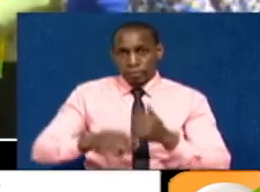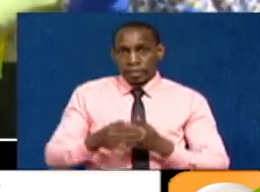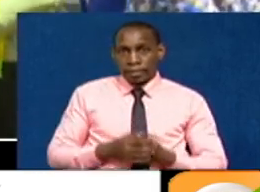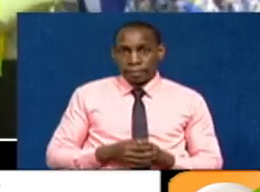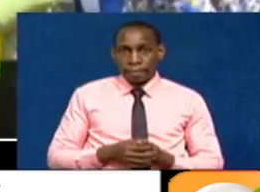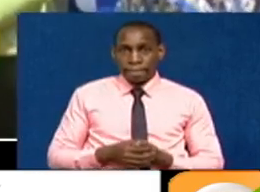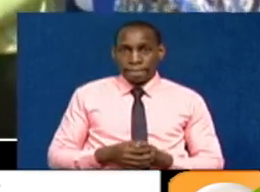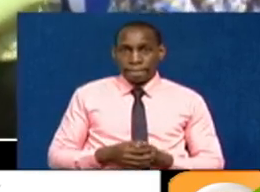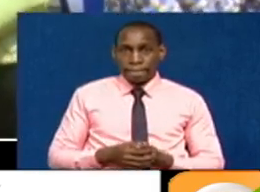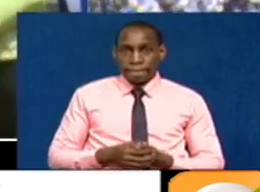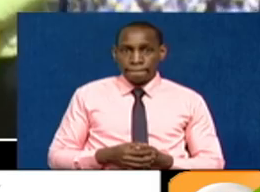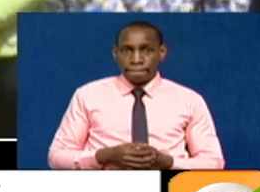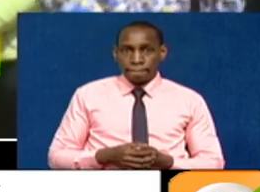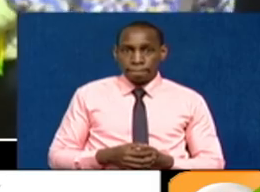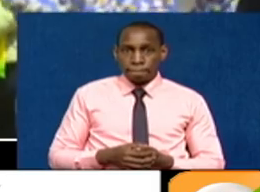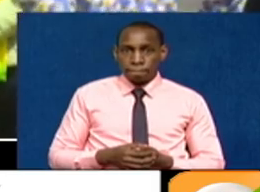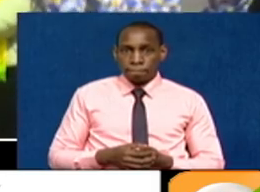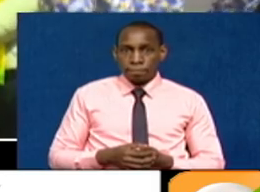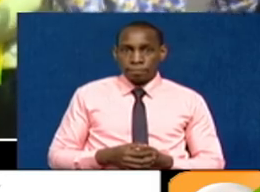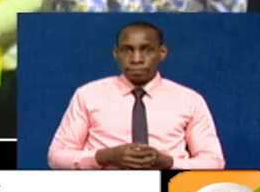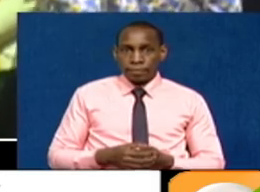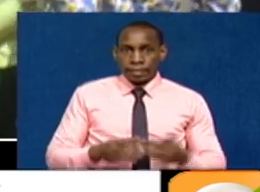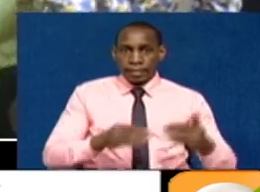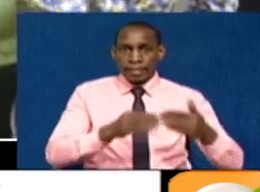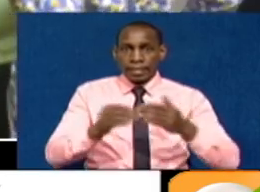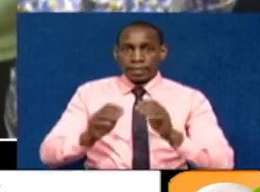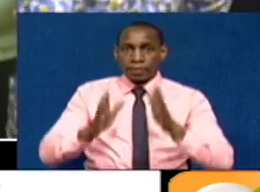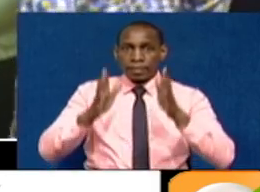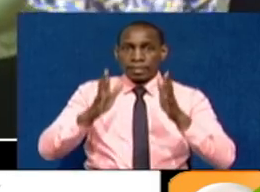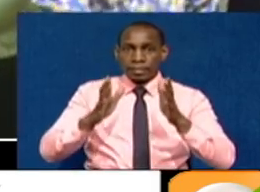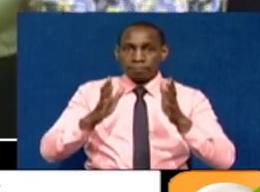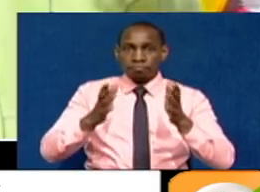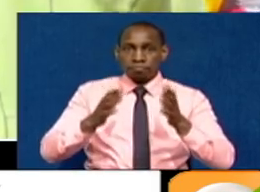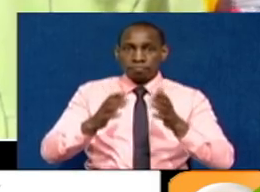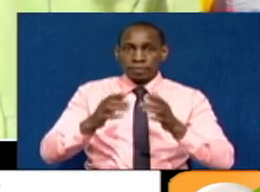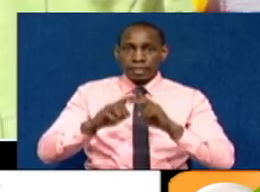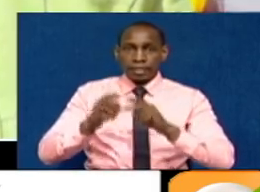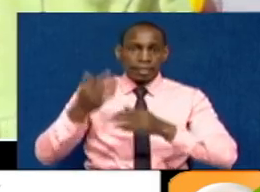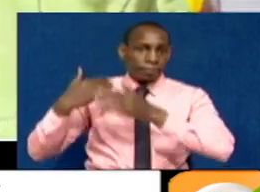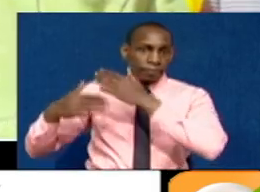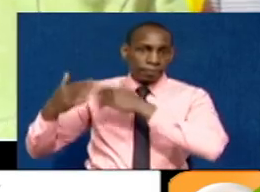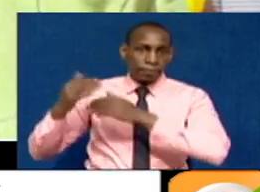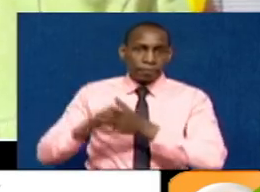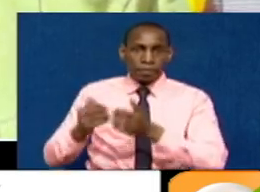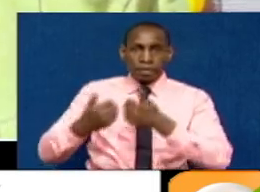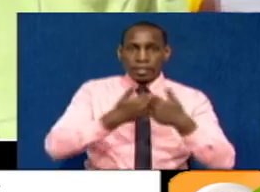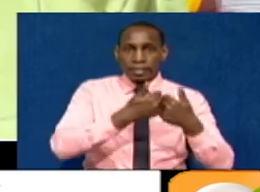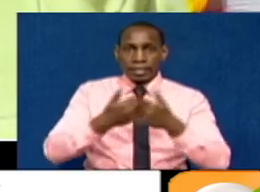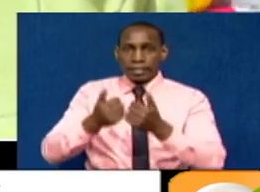is a culmination of things that started way back with the battle